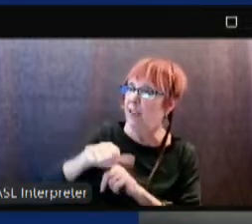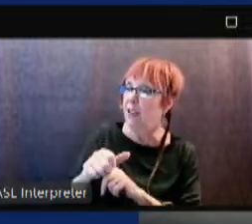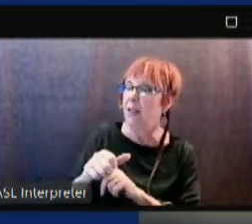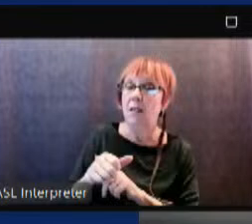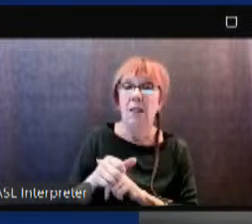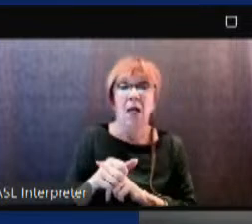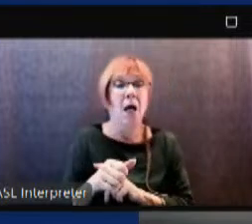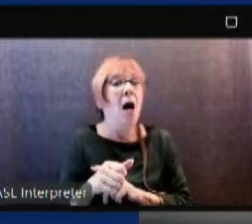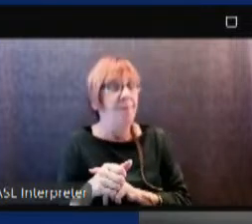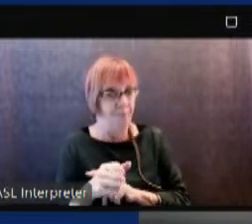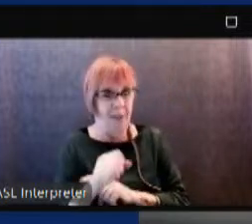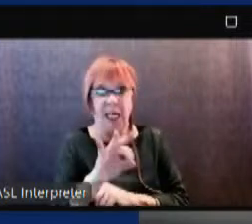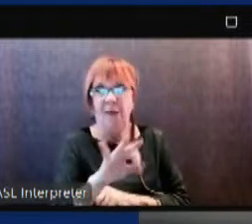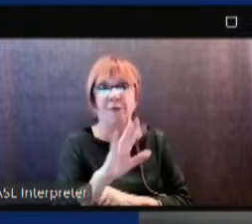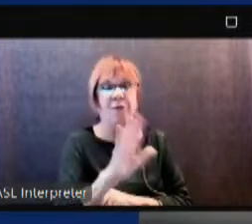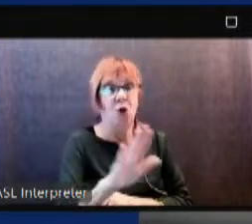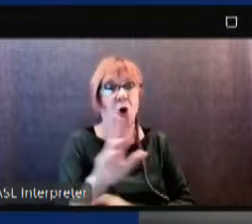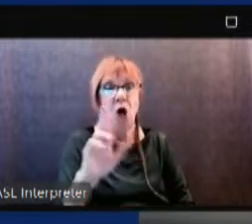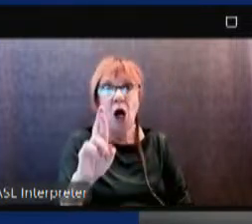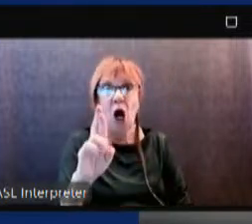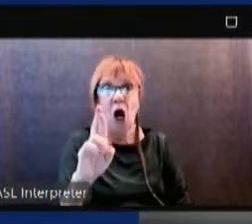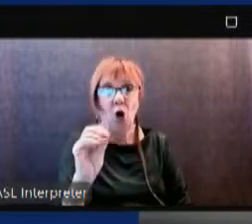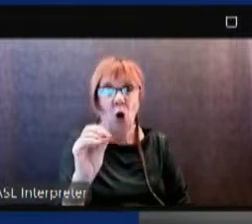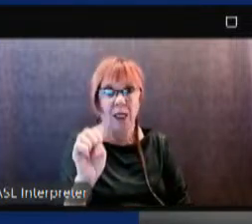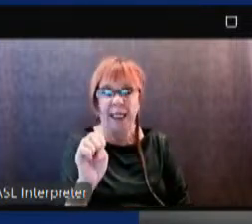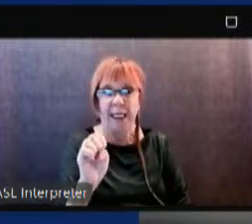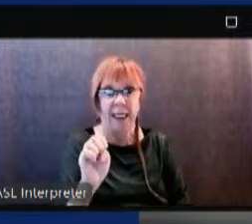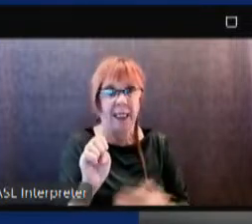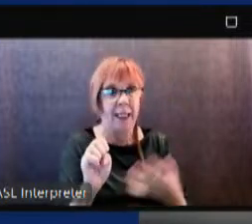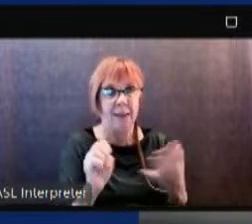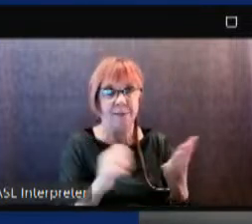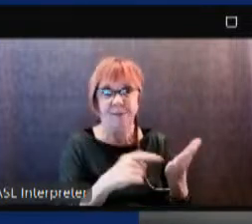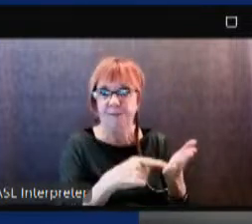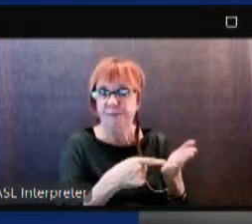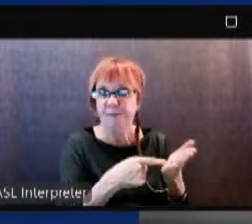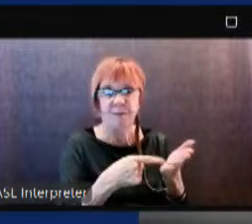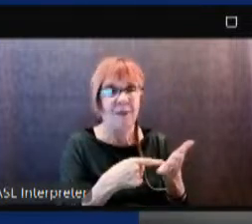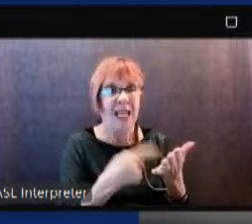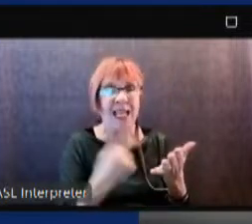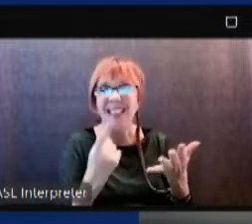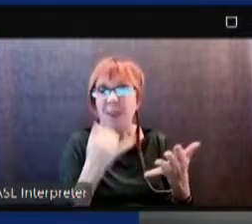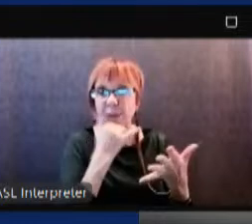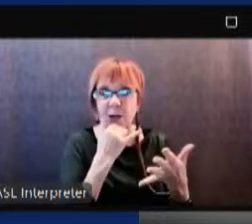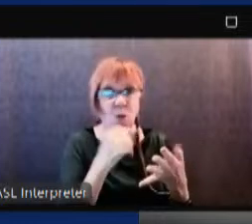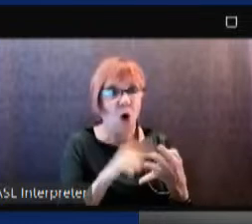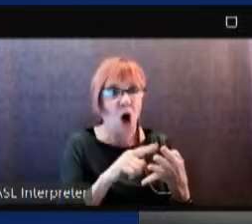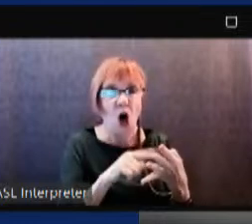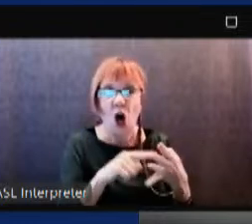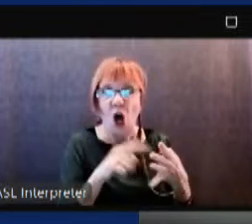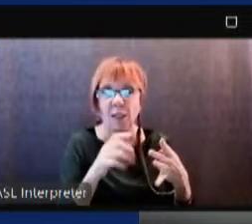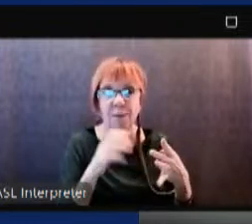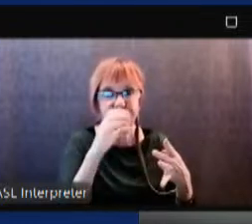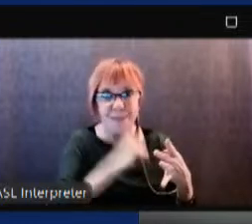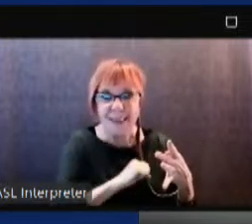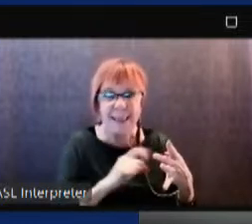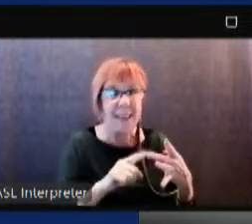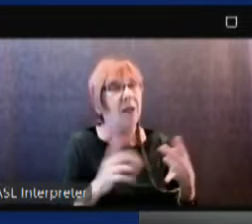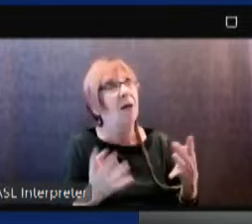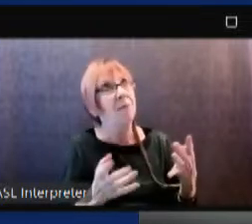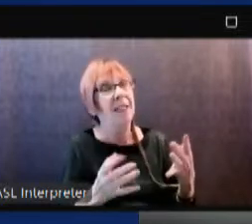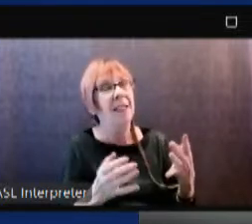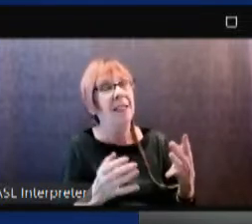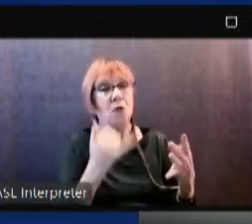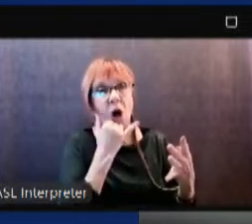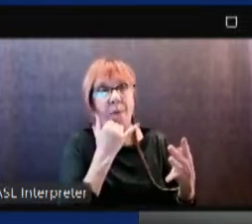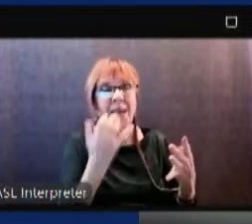So if you have an ROE and there was something wrong with your ROE, or excuse me, I shouldn't say wrong, there